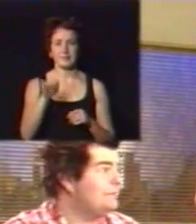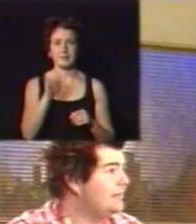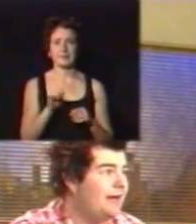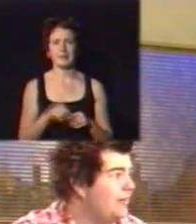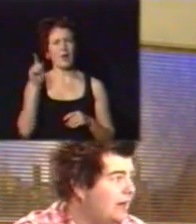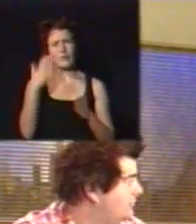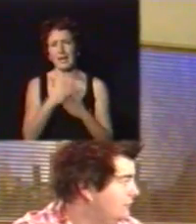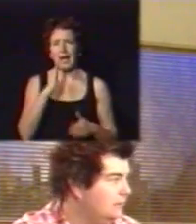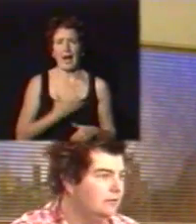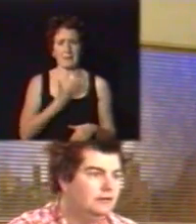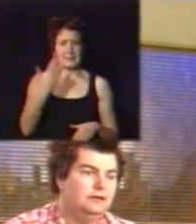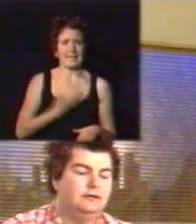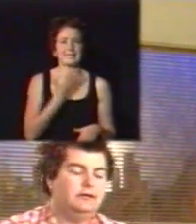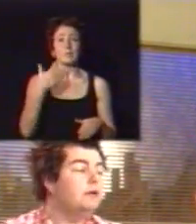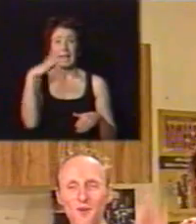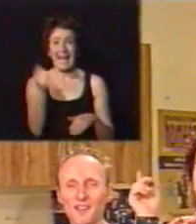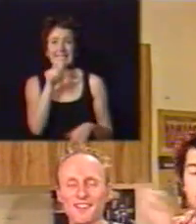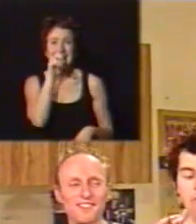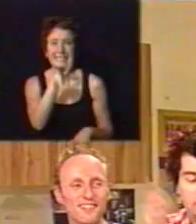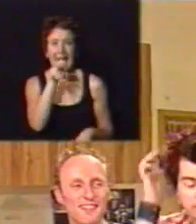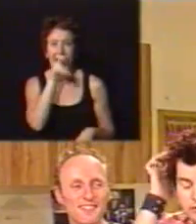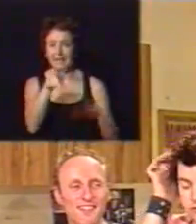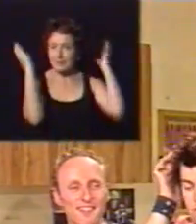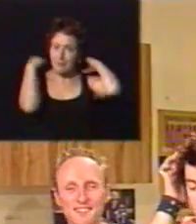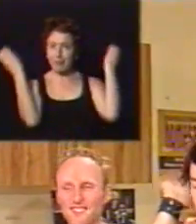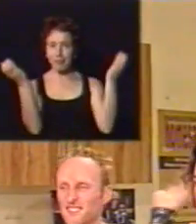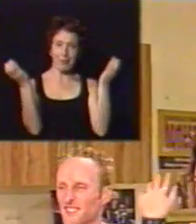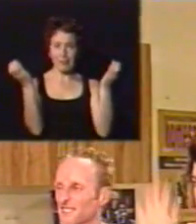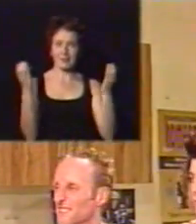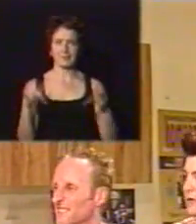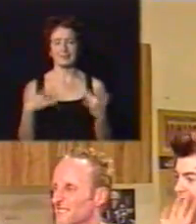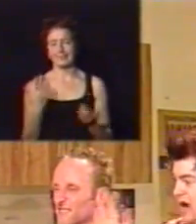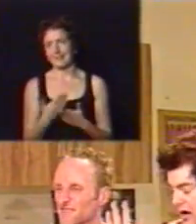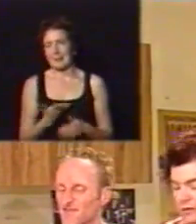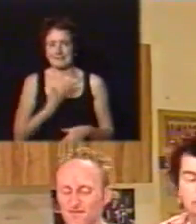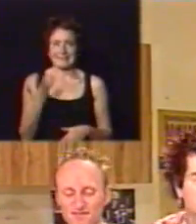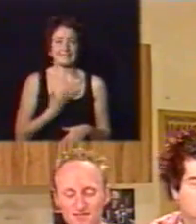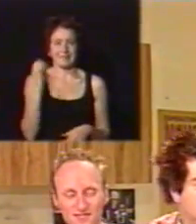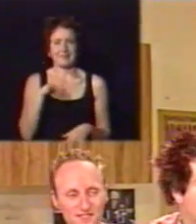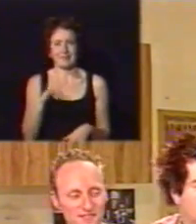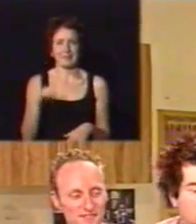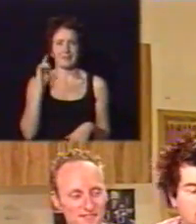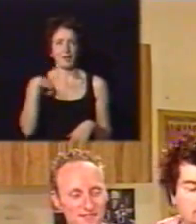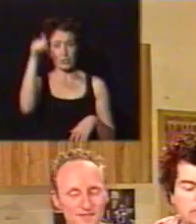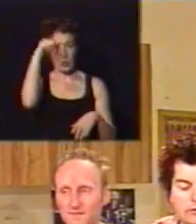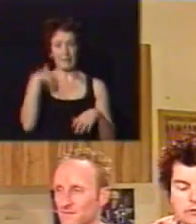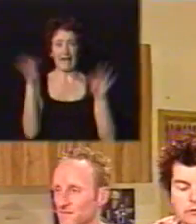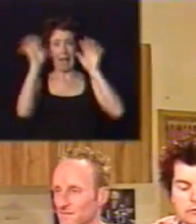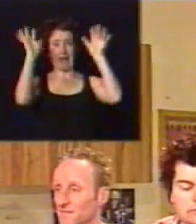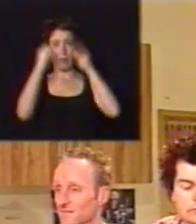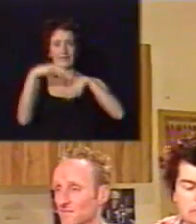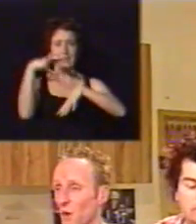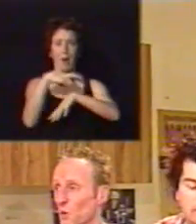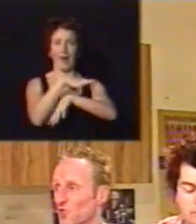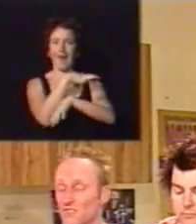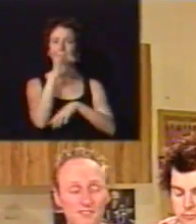of snakes. And we're so upset about that. We were devastated, weren't we? That was going to get right away from me. Yeah, totally, because everyone saw what I was like with the blooming spiders when we had